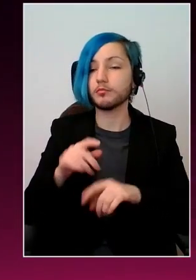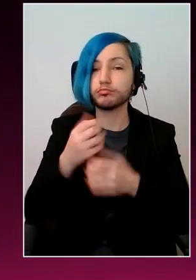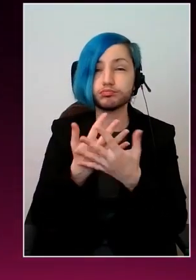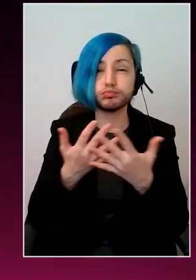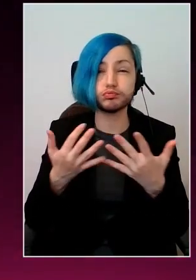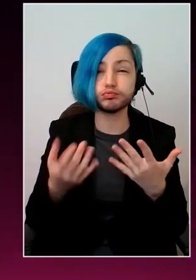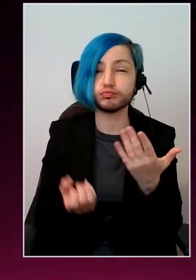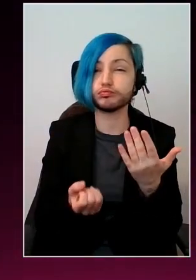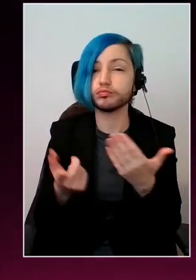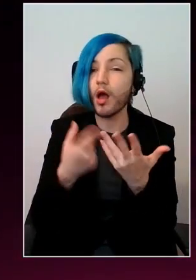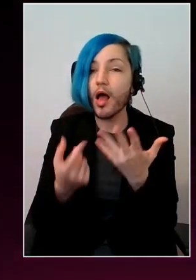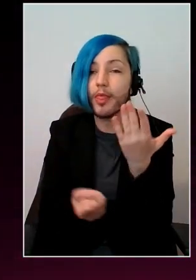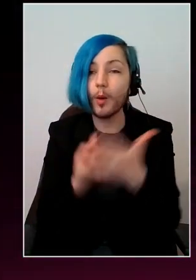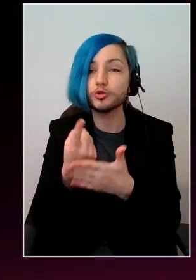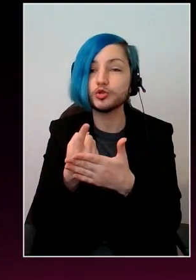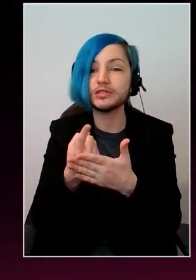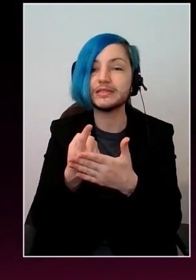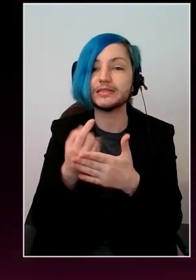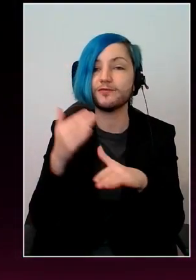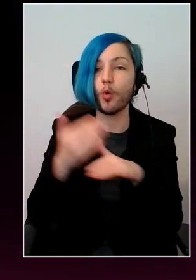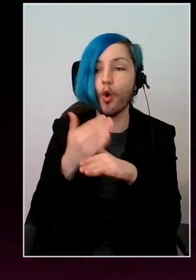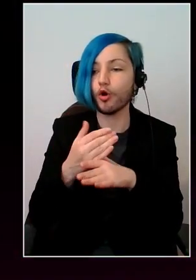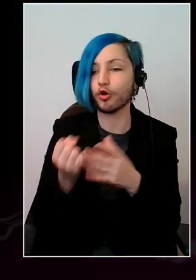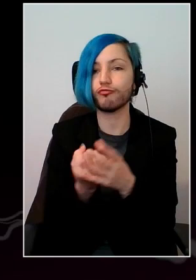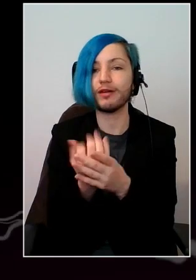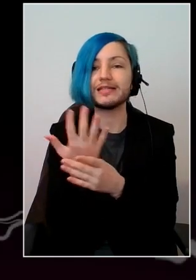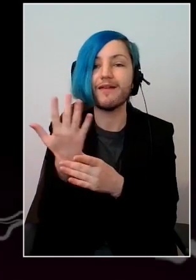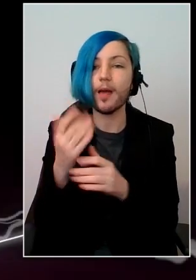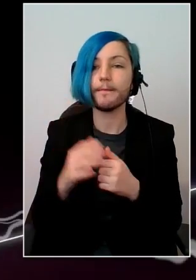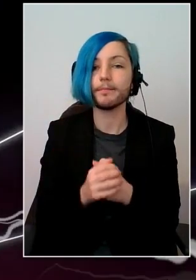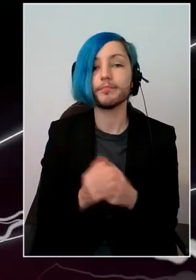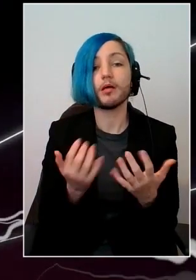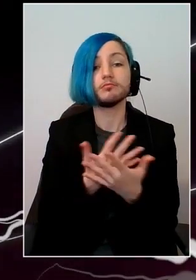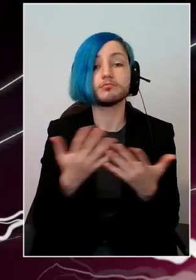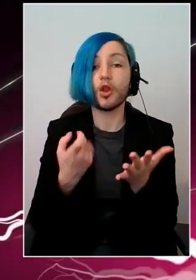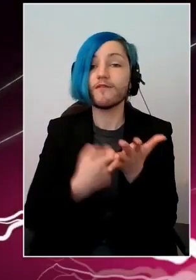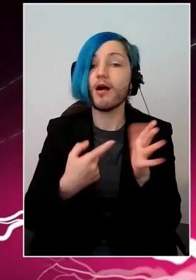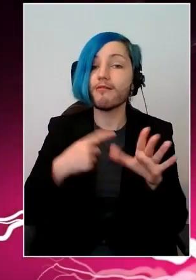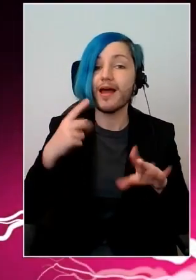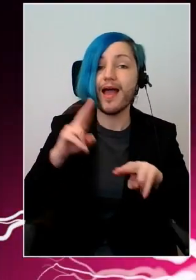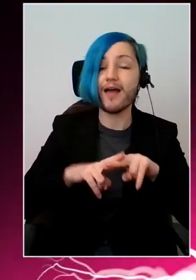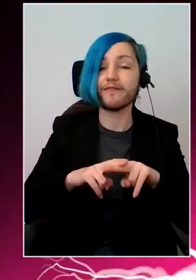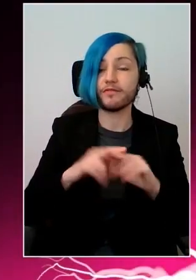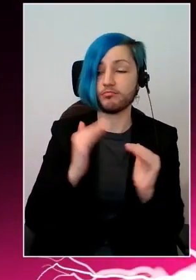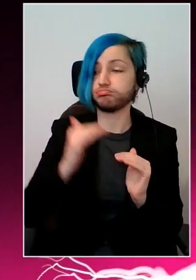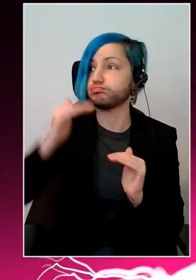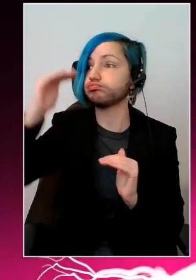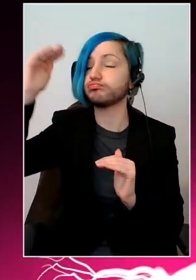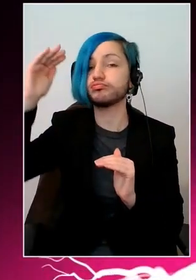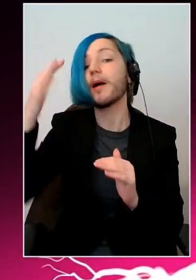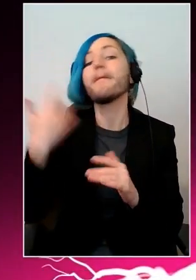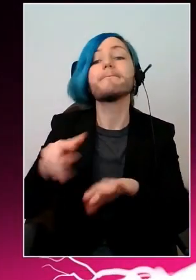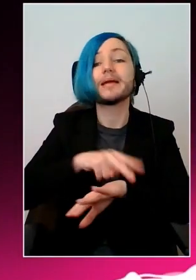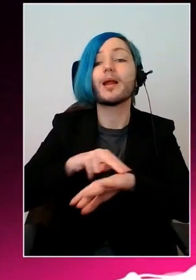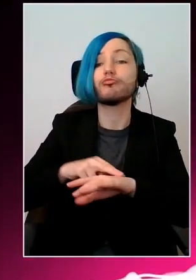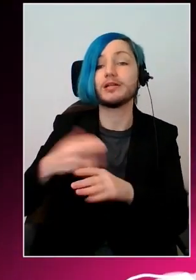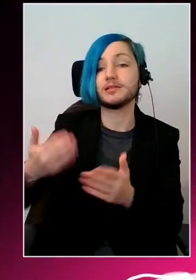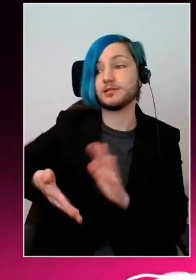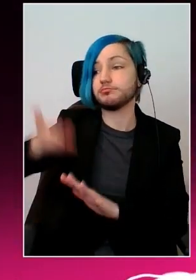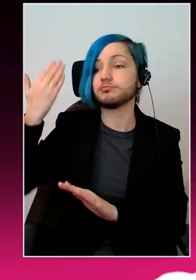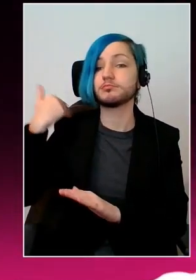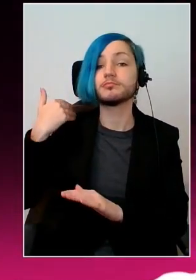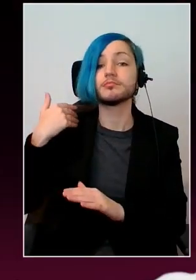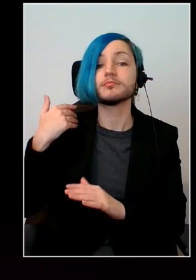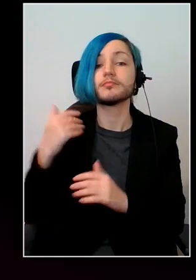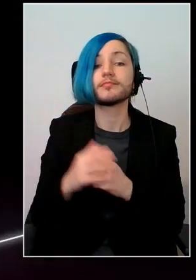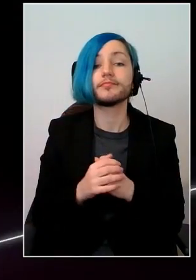development. With a large proportion of today's RAF at all rank levels having been apprentices, apprenticeships